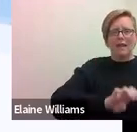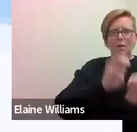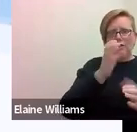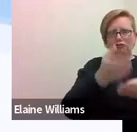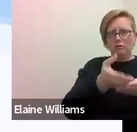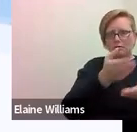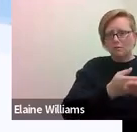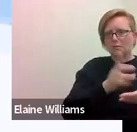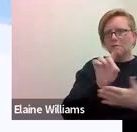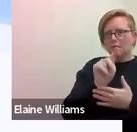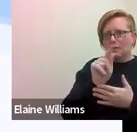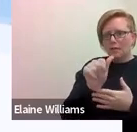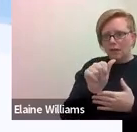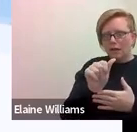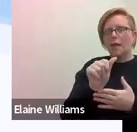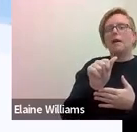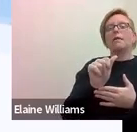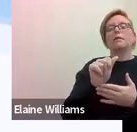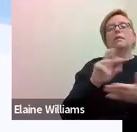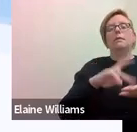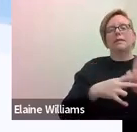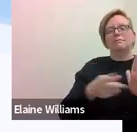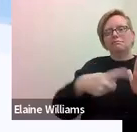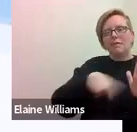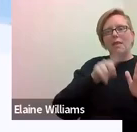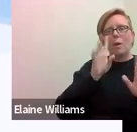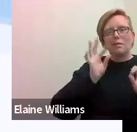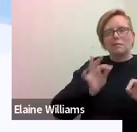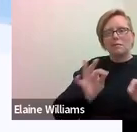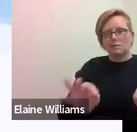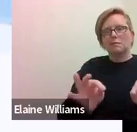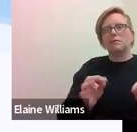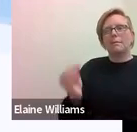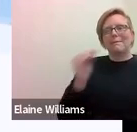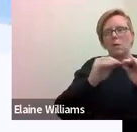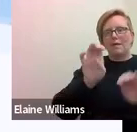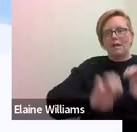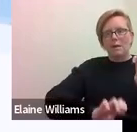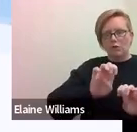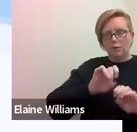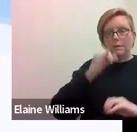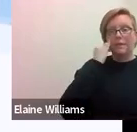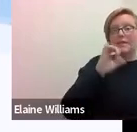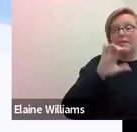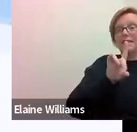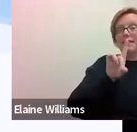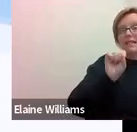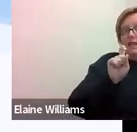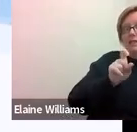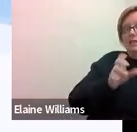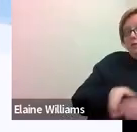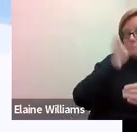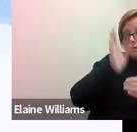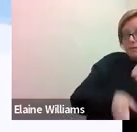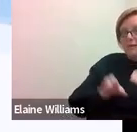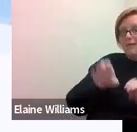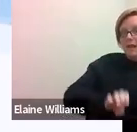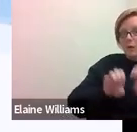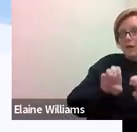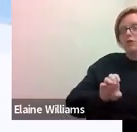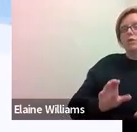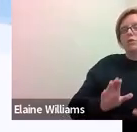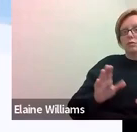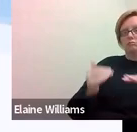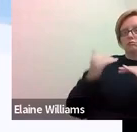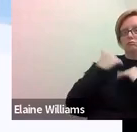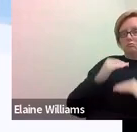determine that additional evaluations will be conducted. If CDS needs an evaluation to complete its responsibility, CDS is